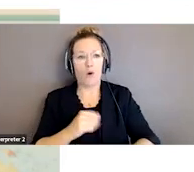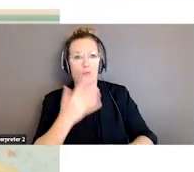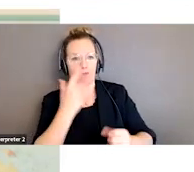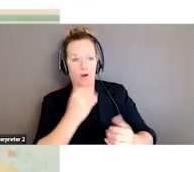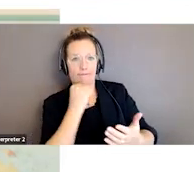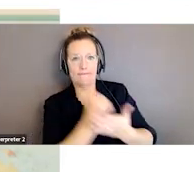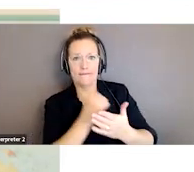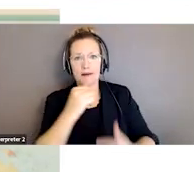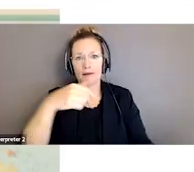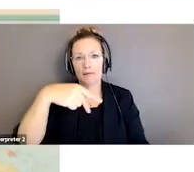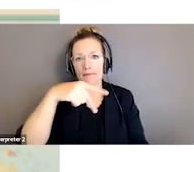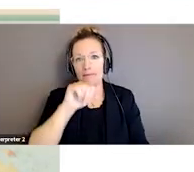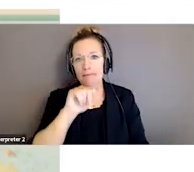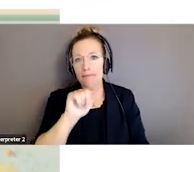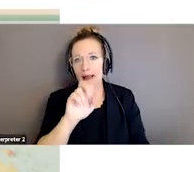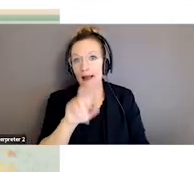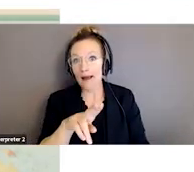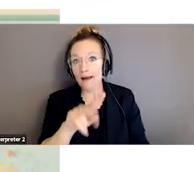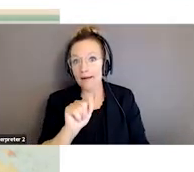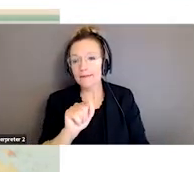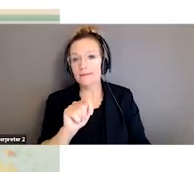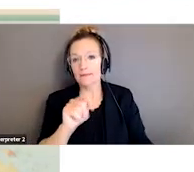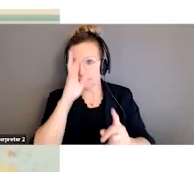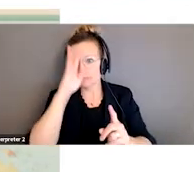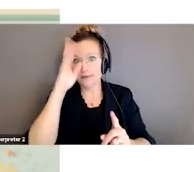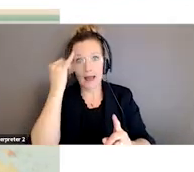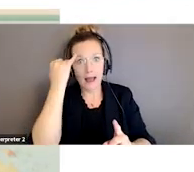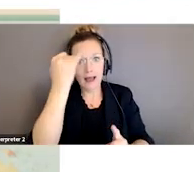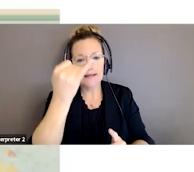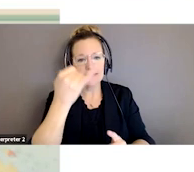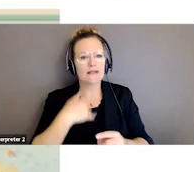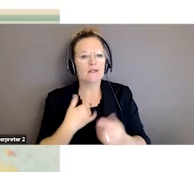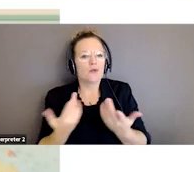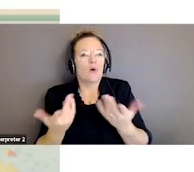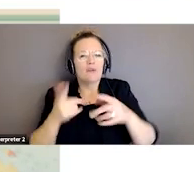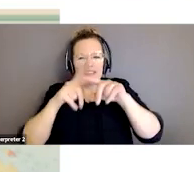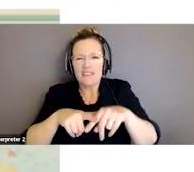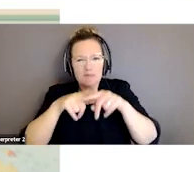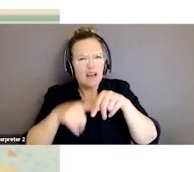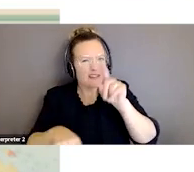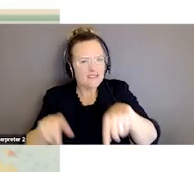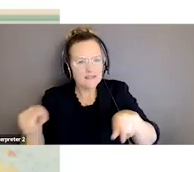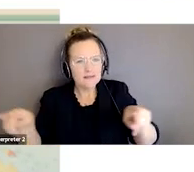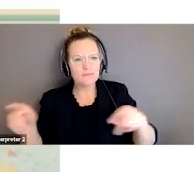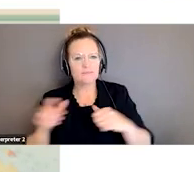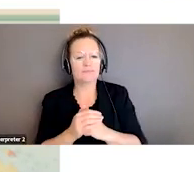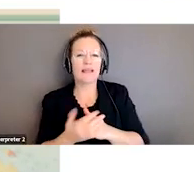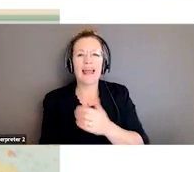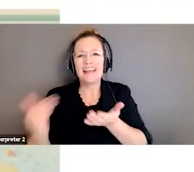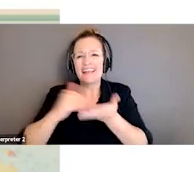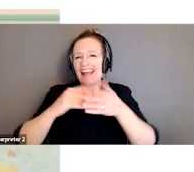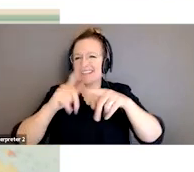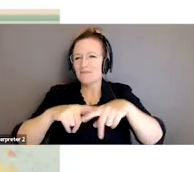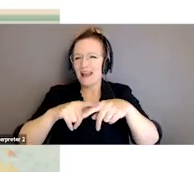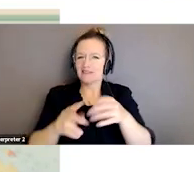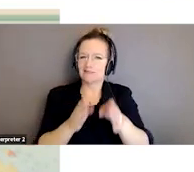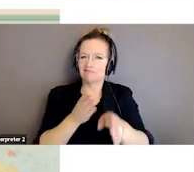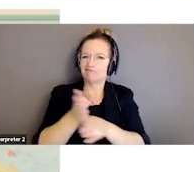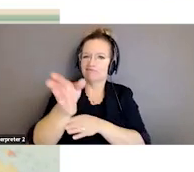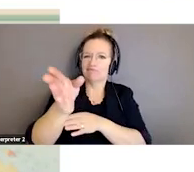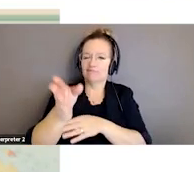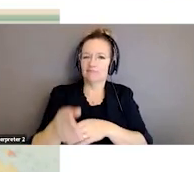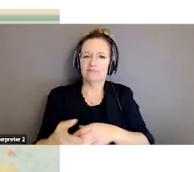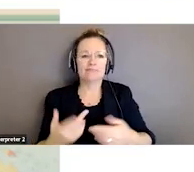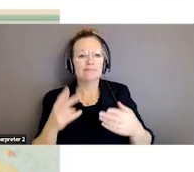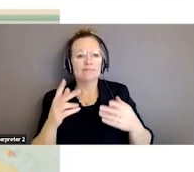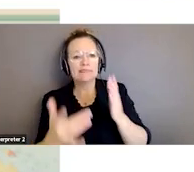The technological area is also important. So what works for biochemistry may be very different than what is typically